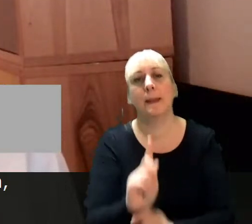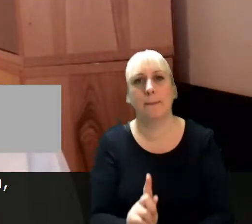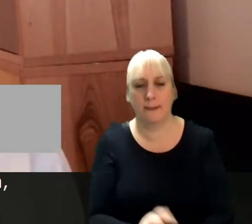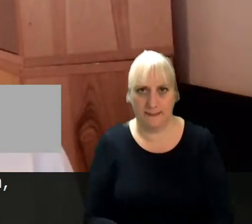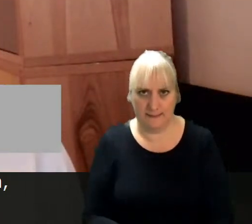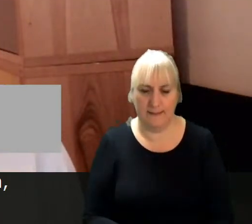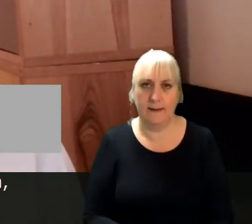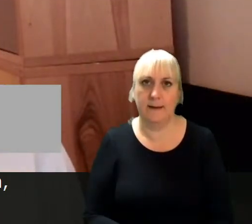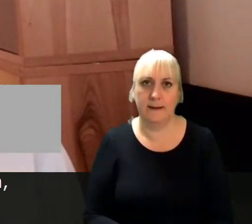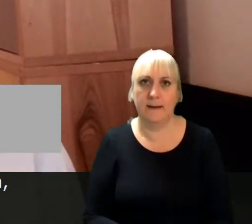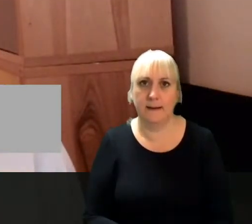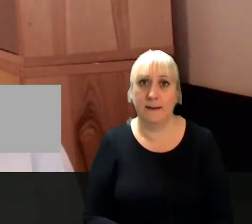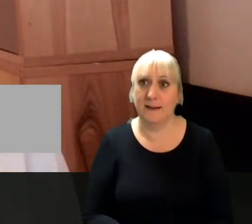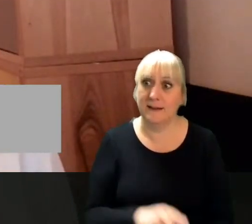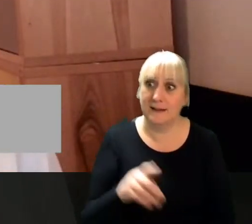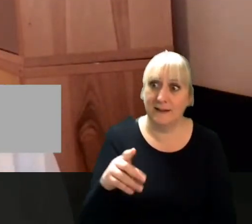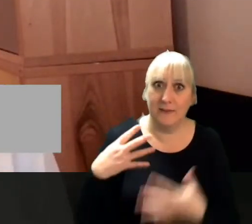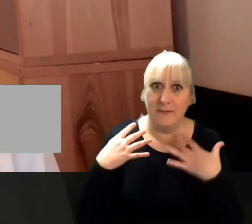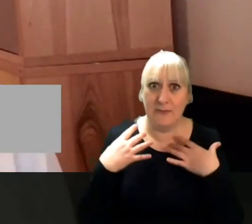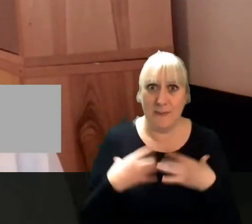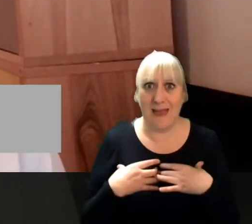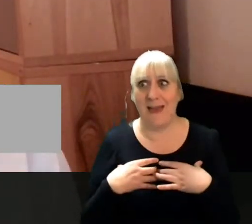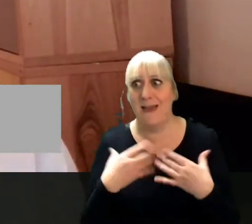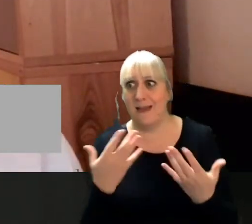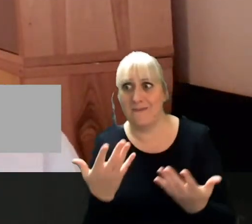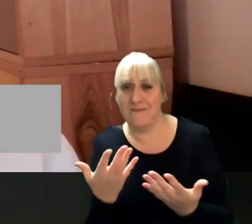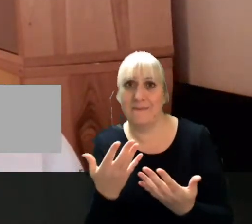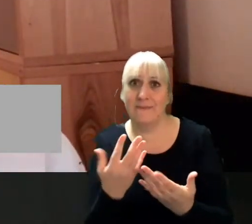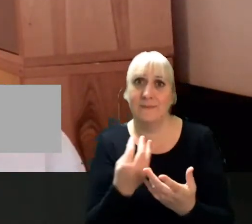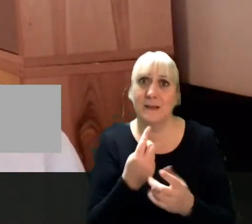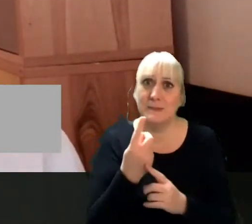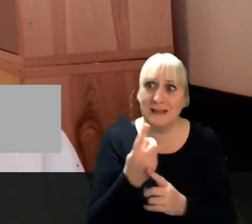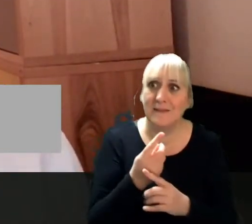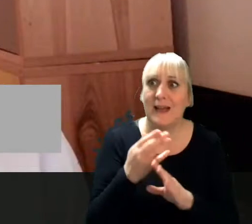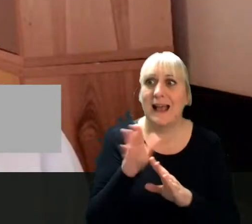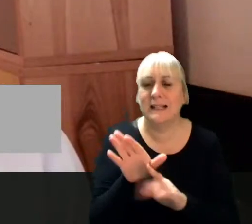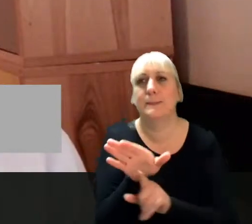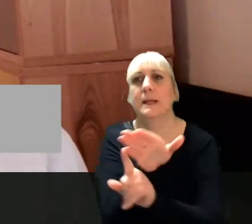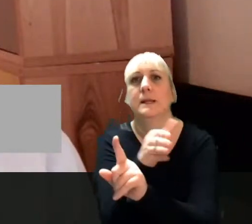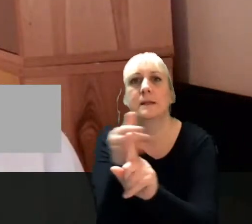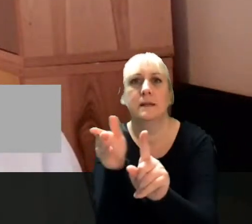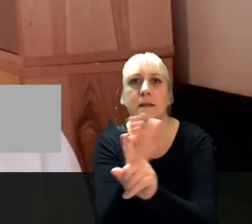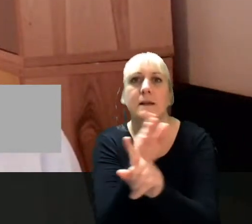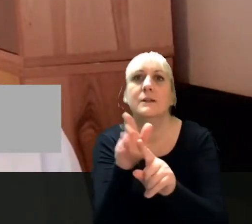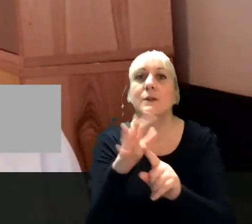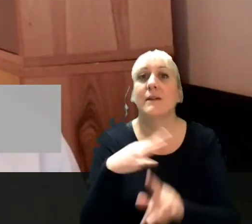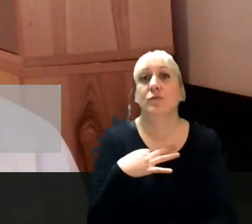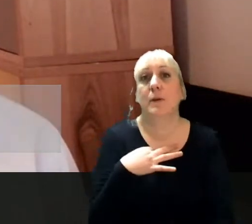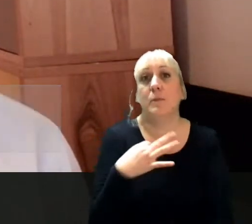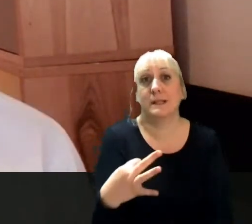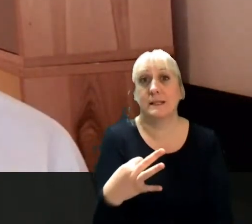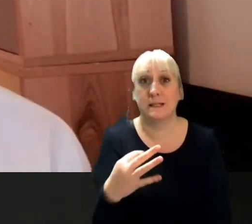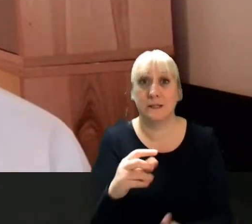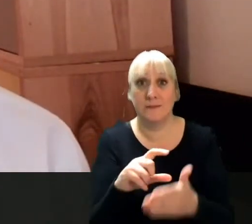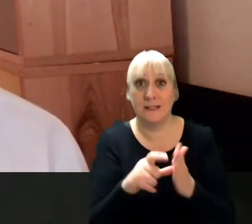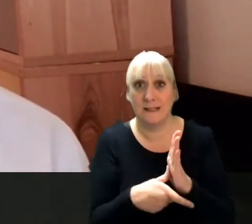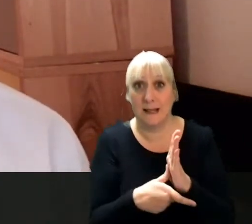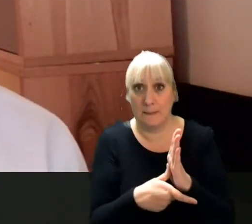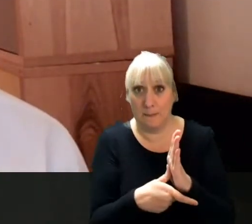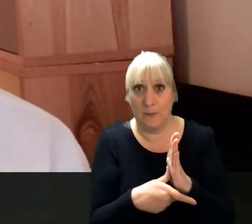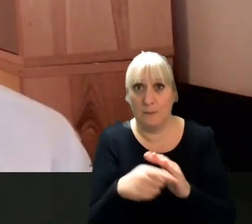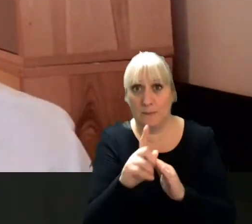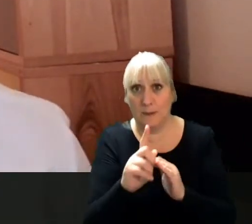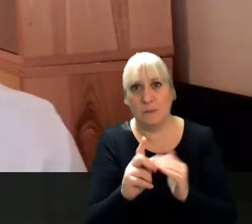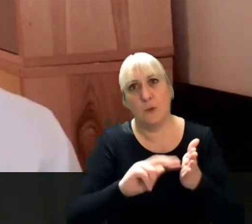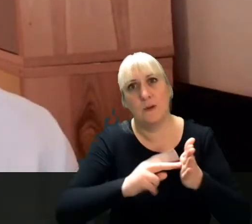be cajoled into putting a representative of disabled organisations onto the